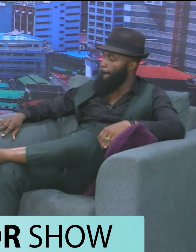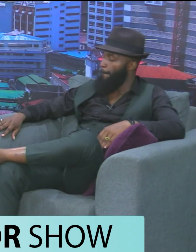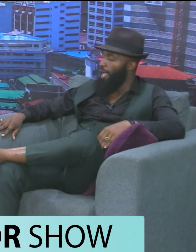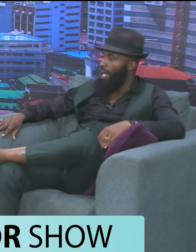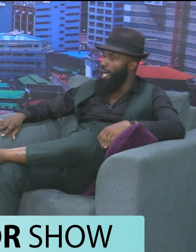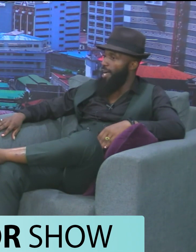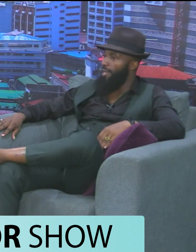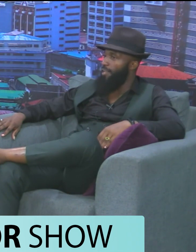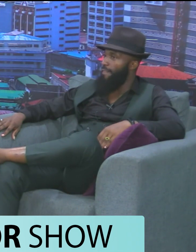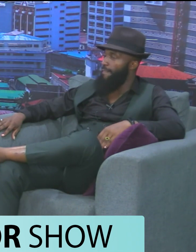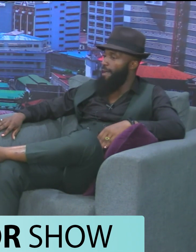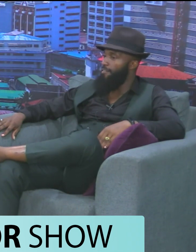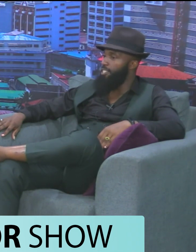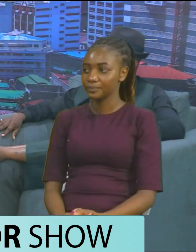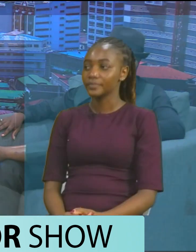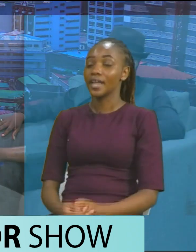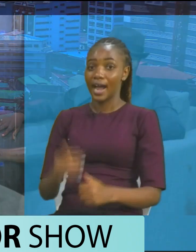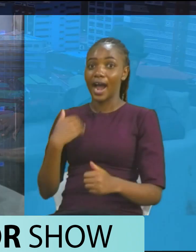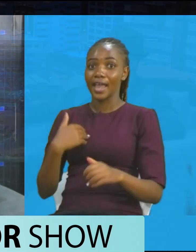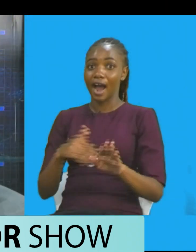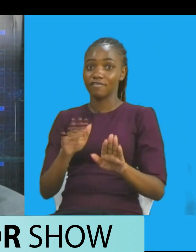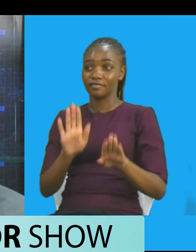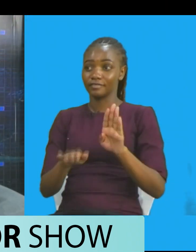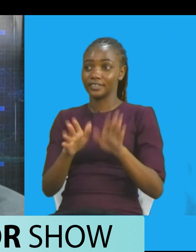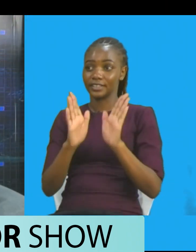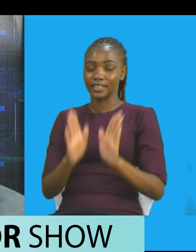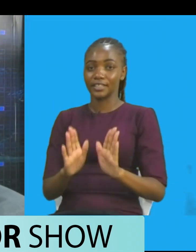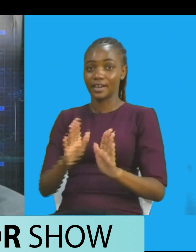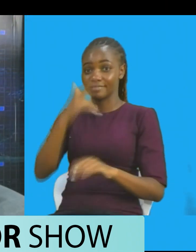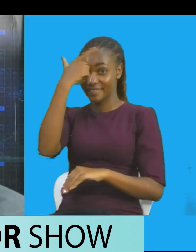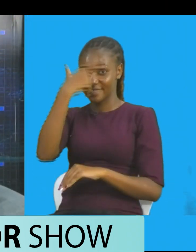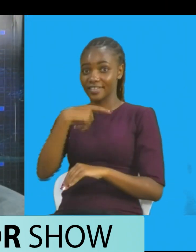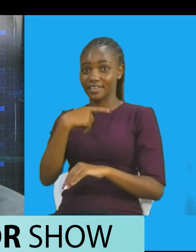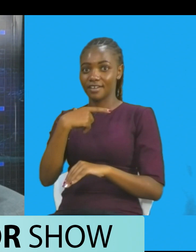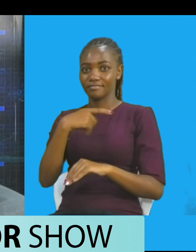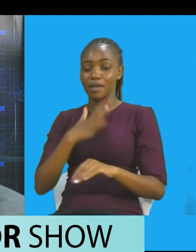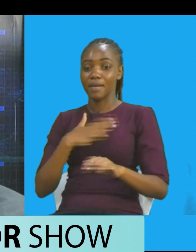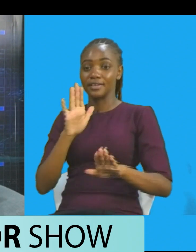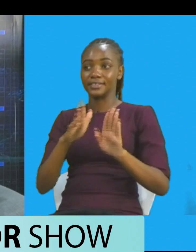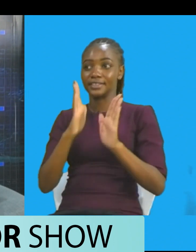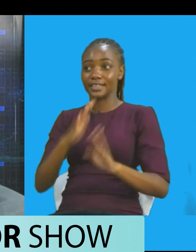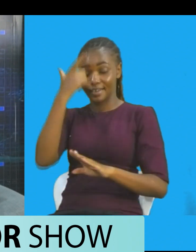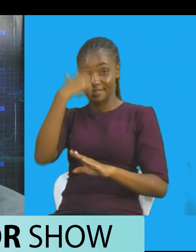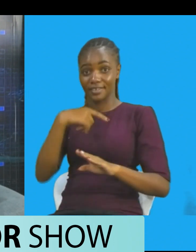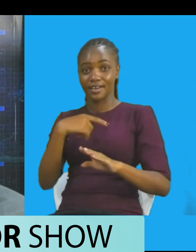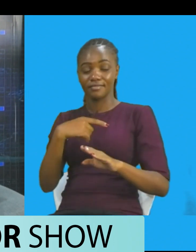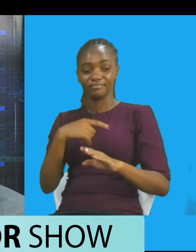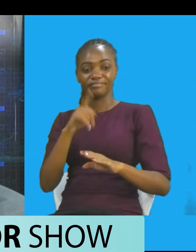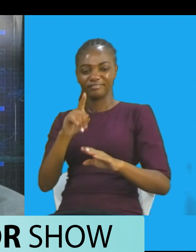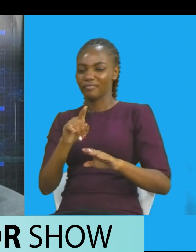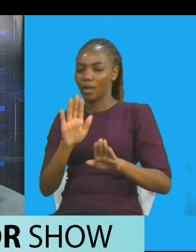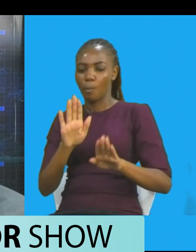one? That you're wearing? I have a designer in Thika. His name is Mood's Fashion House. He's the one who does my